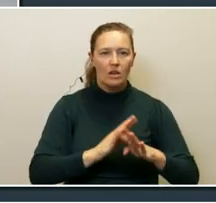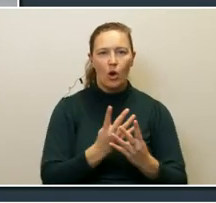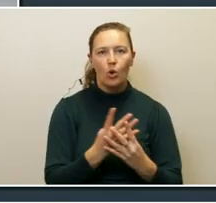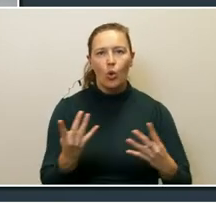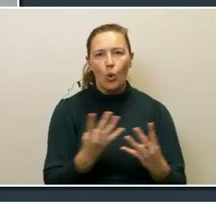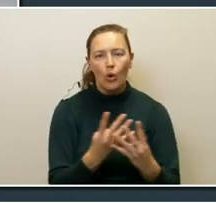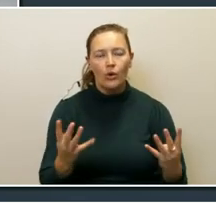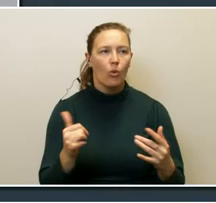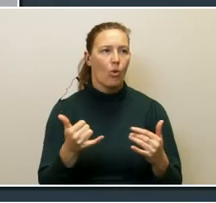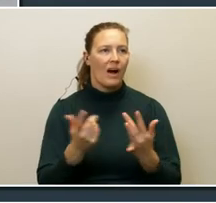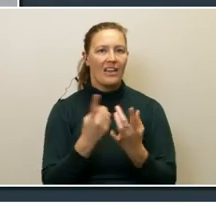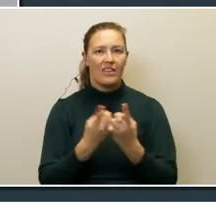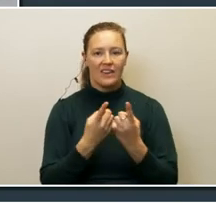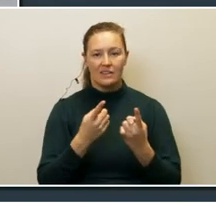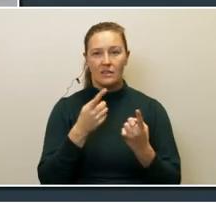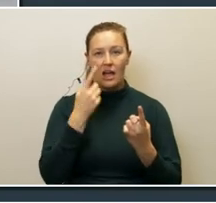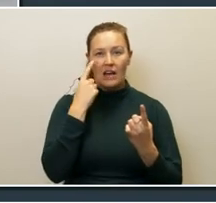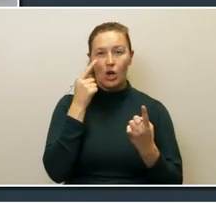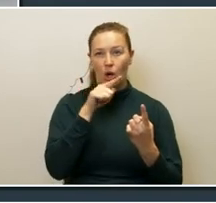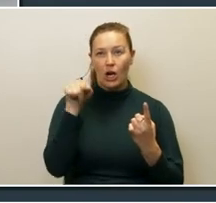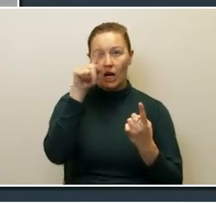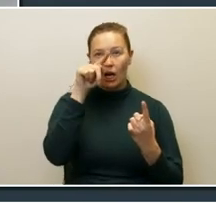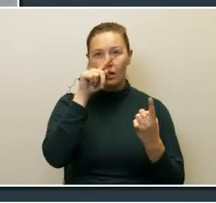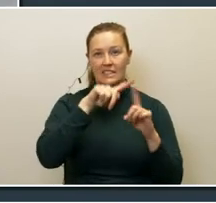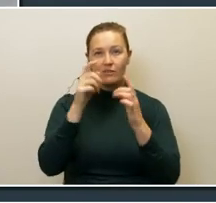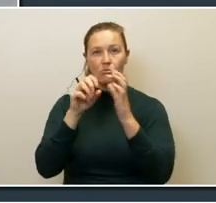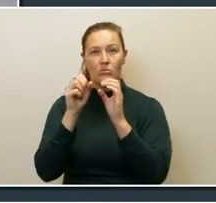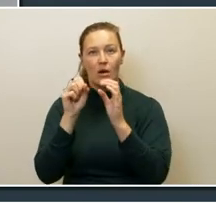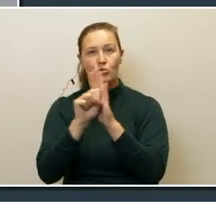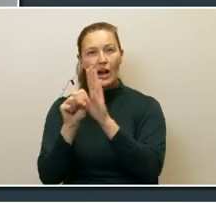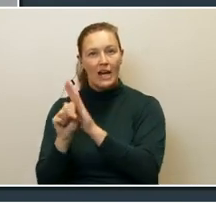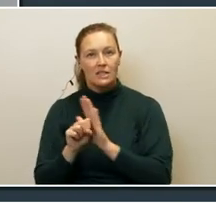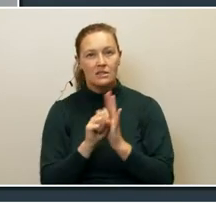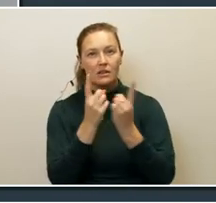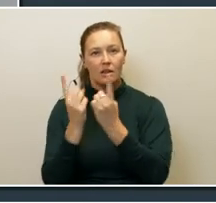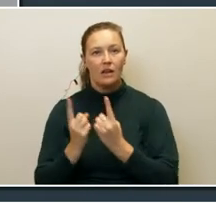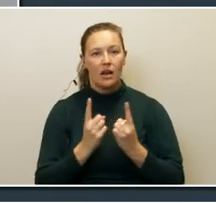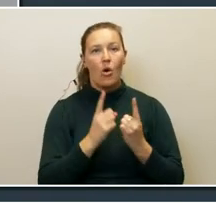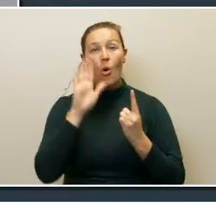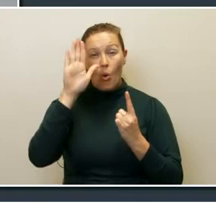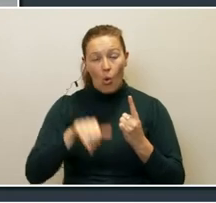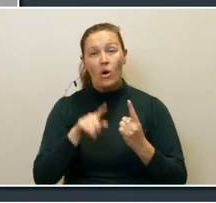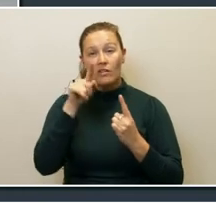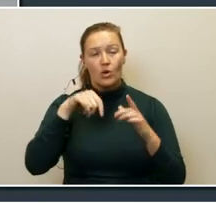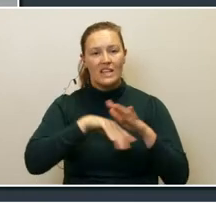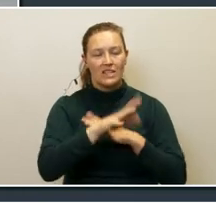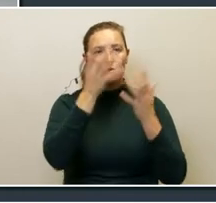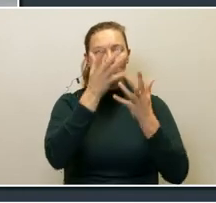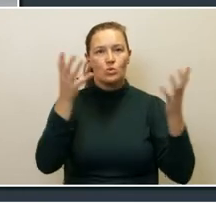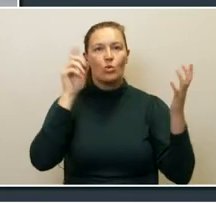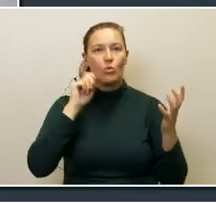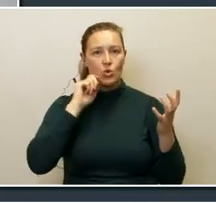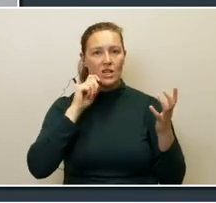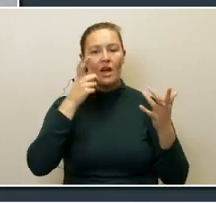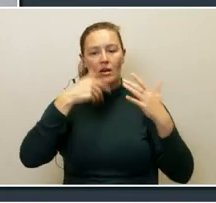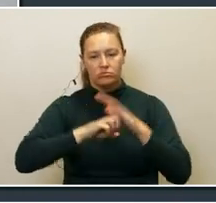other areas in the city, every drop, every part of that substance goes into the stormwater and eventually is